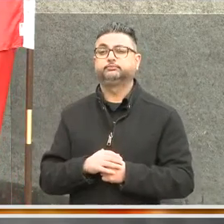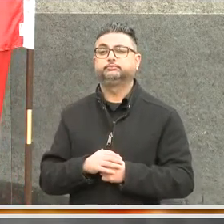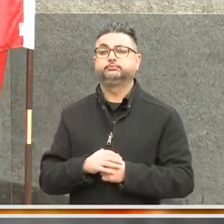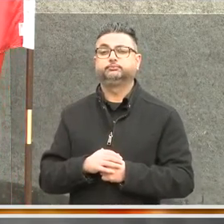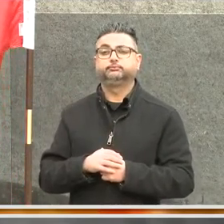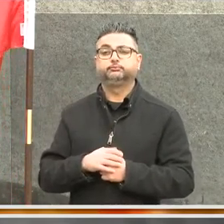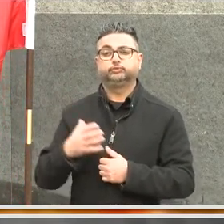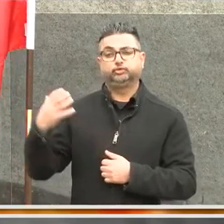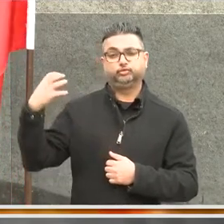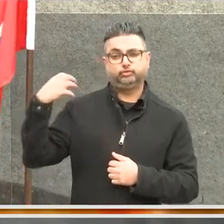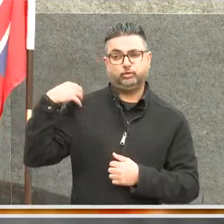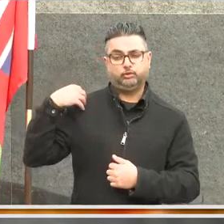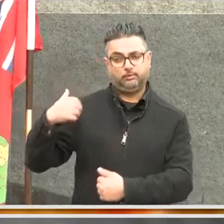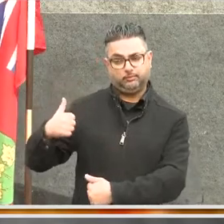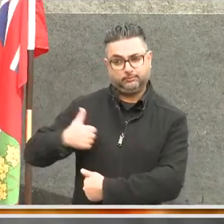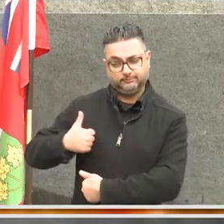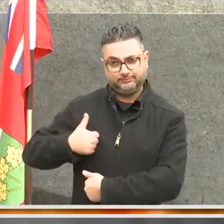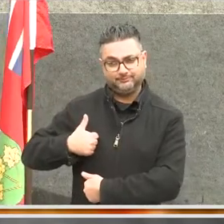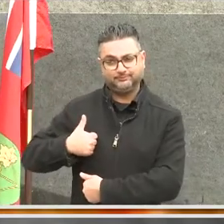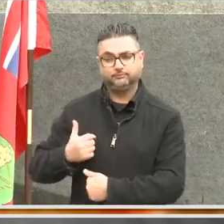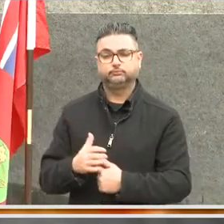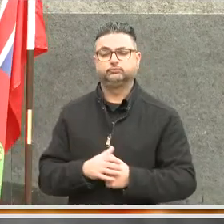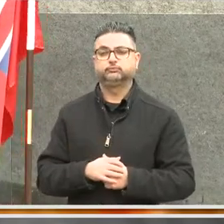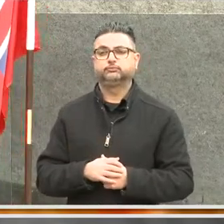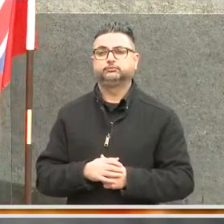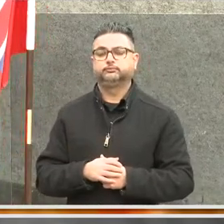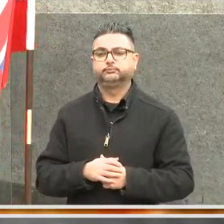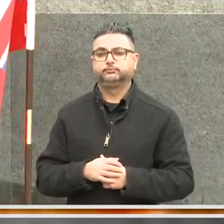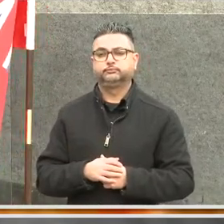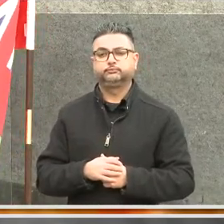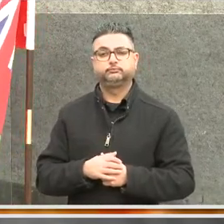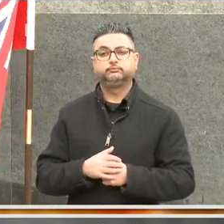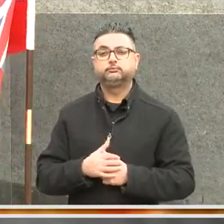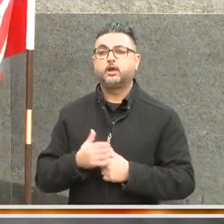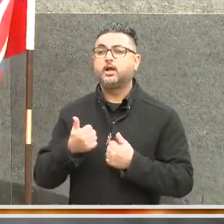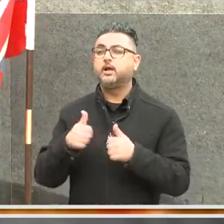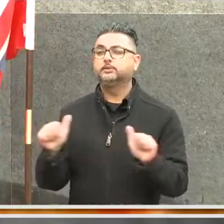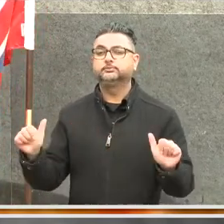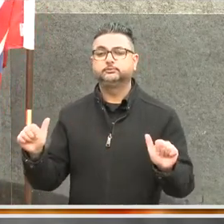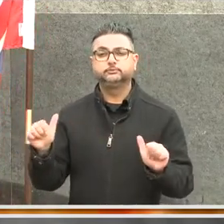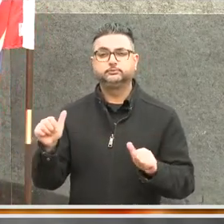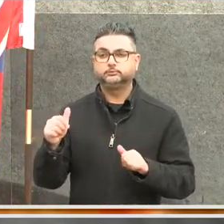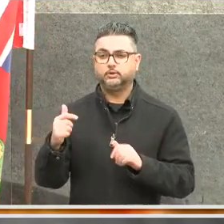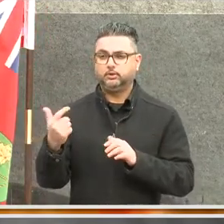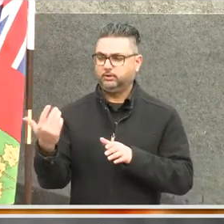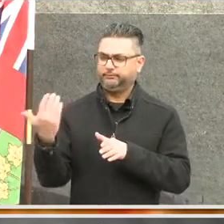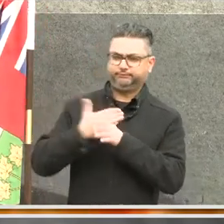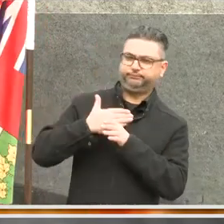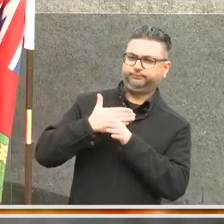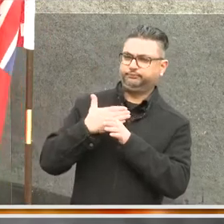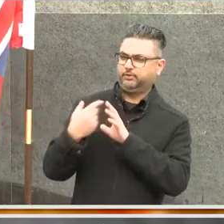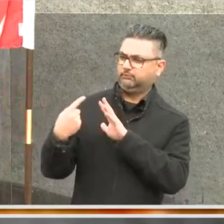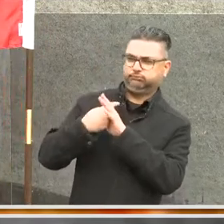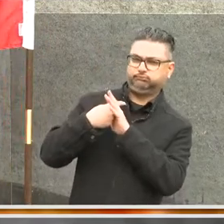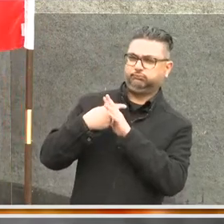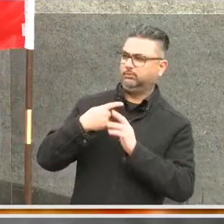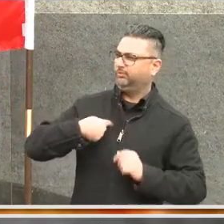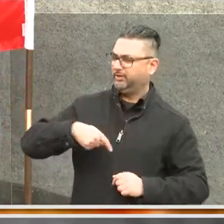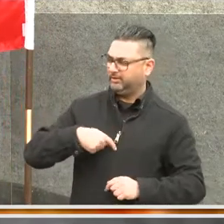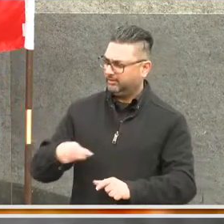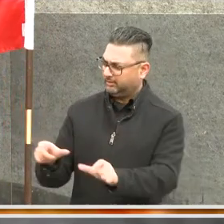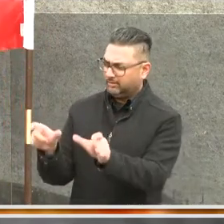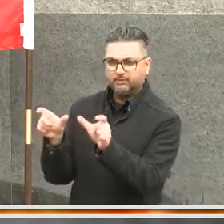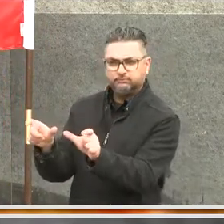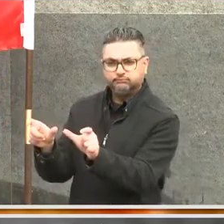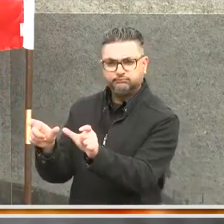Prepare us to face anything that opposes us, imposes inclusion or wholeness, whether in our own hearts or